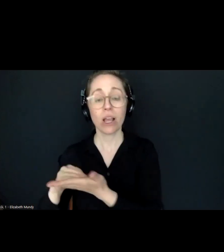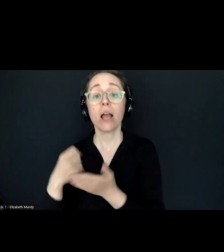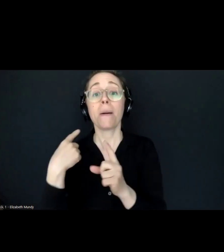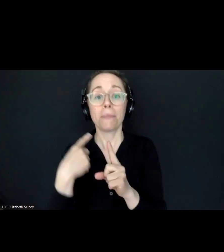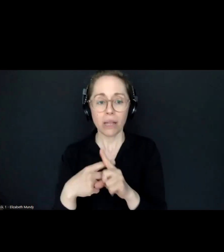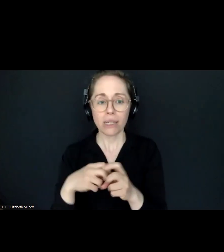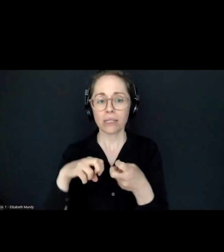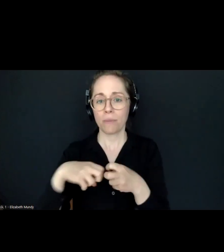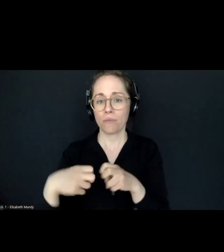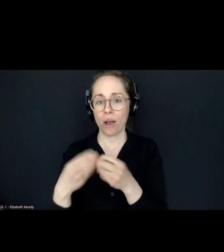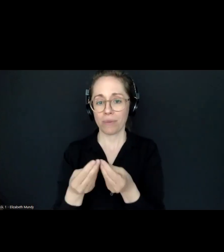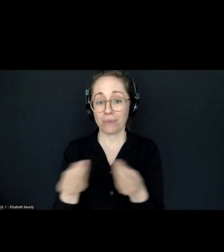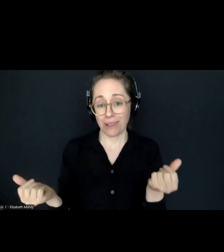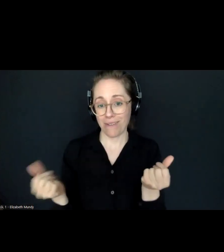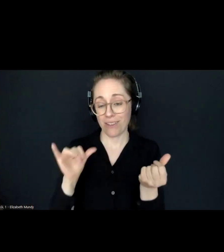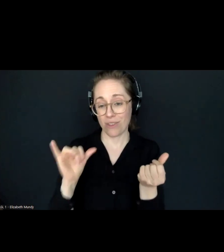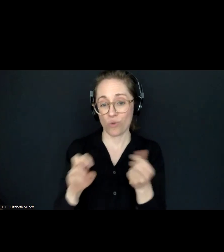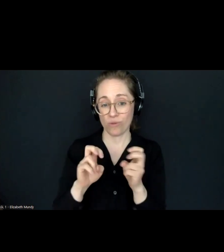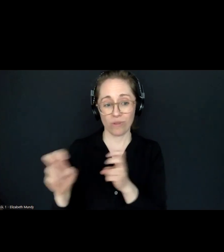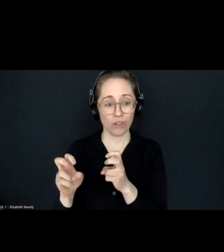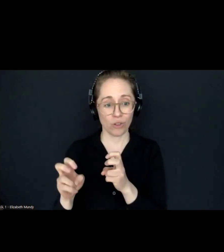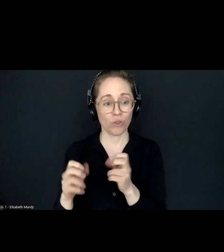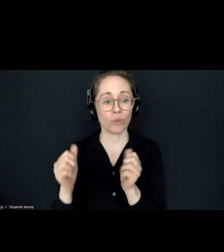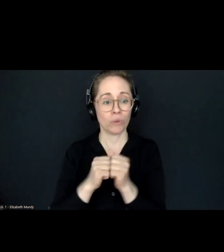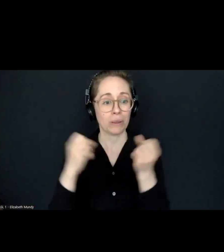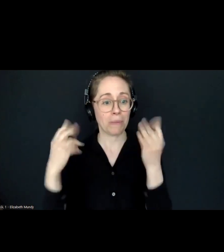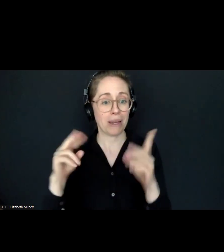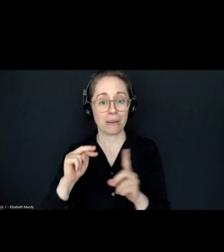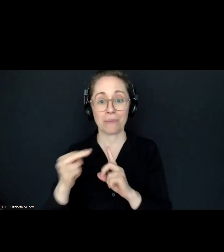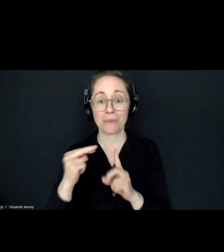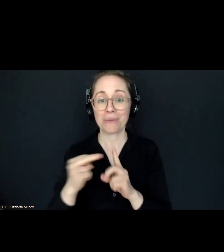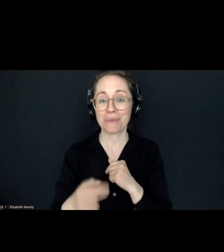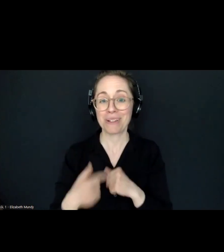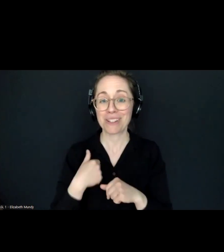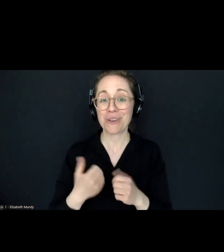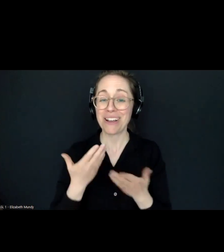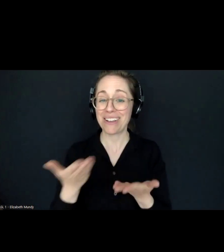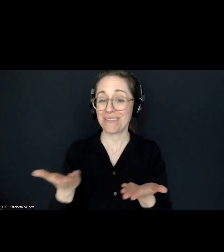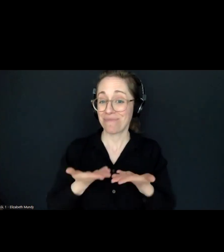multiple perspectives. So I invite you to share your thoughts.